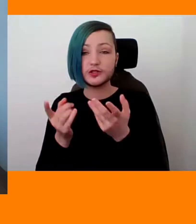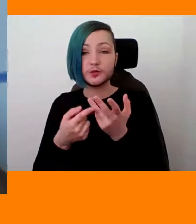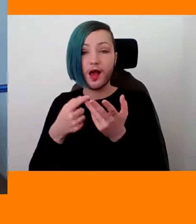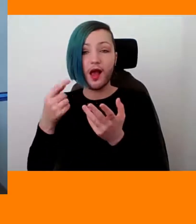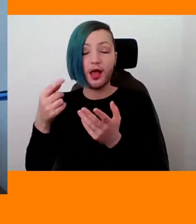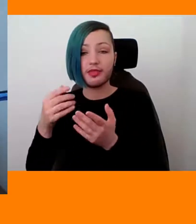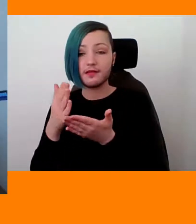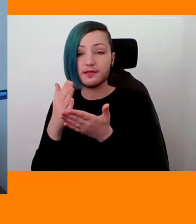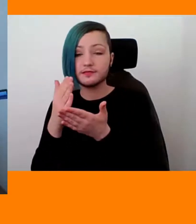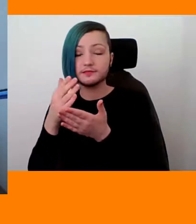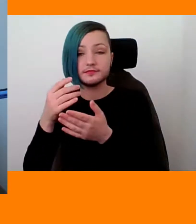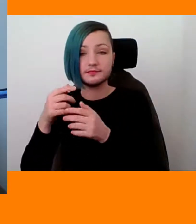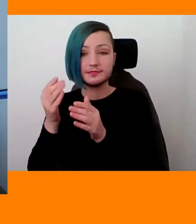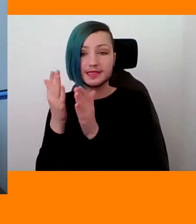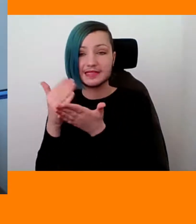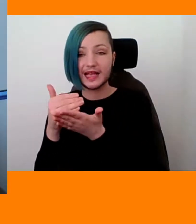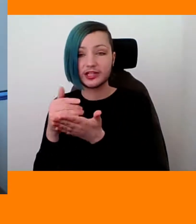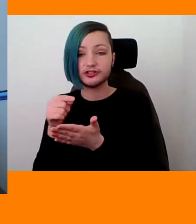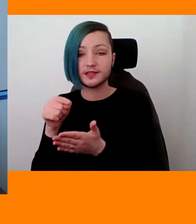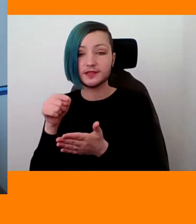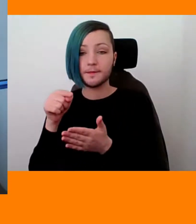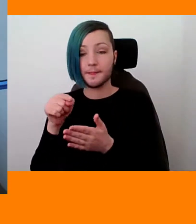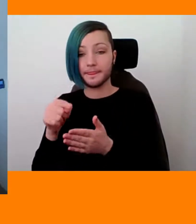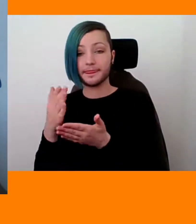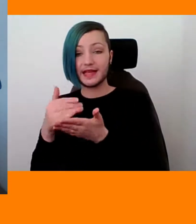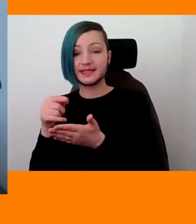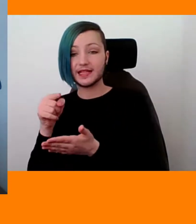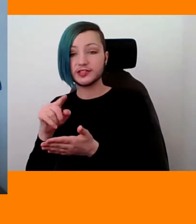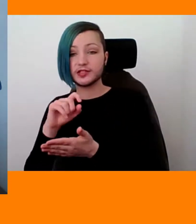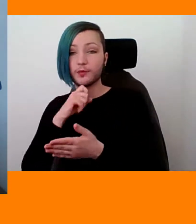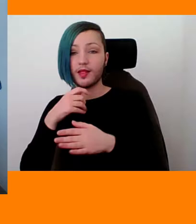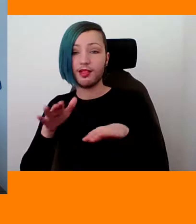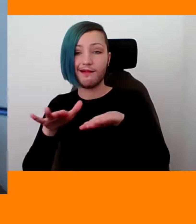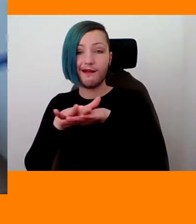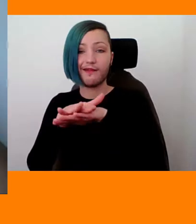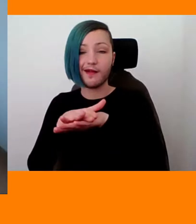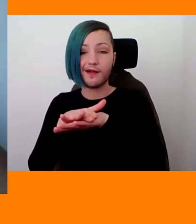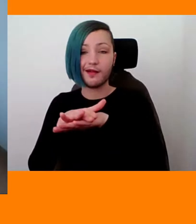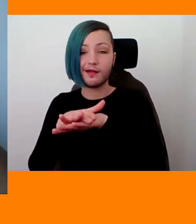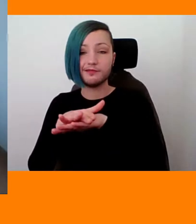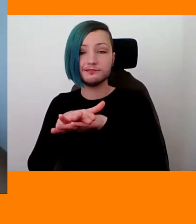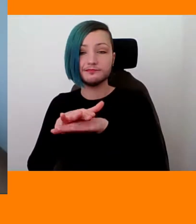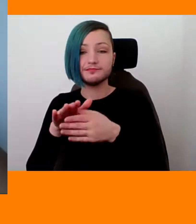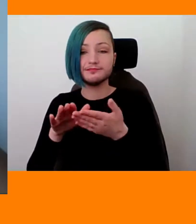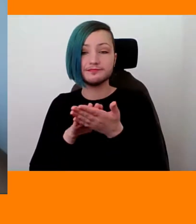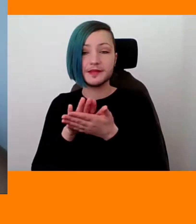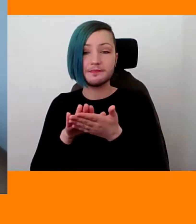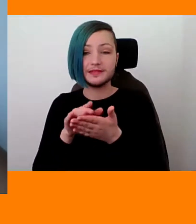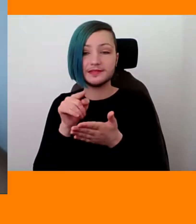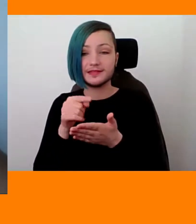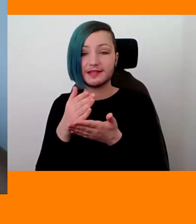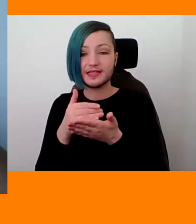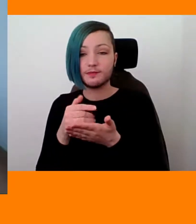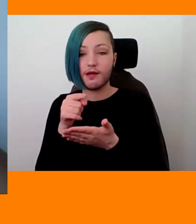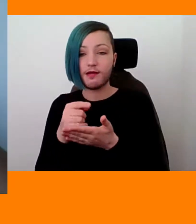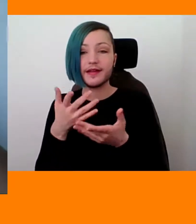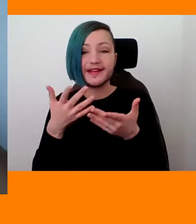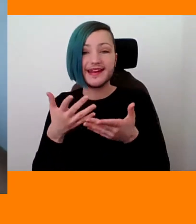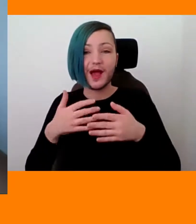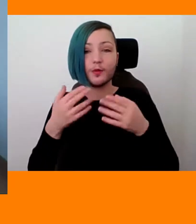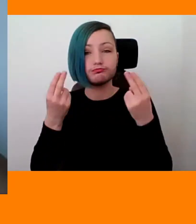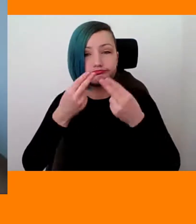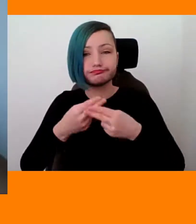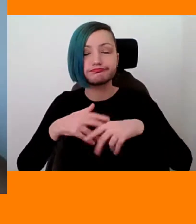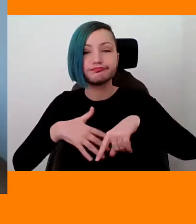of hair, this section of hair here is going to be overlapping this section. So this part here needs to be